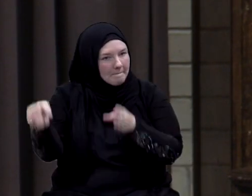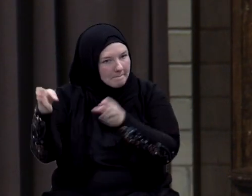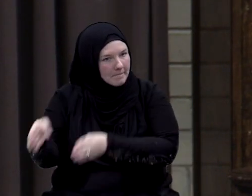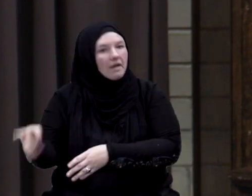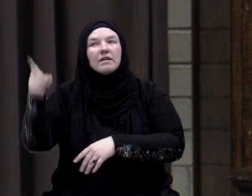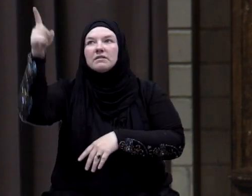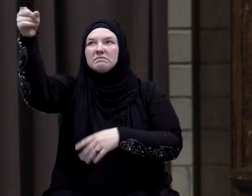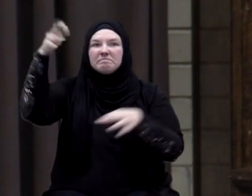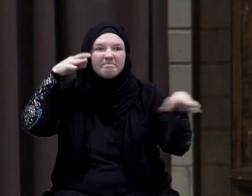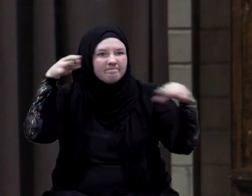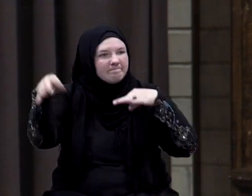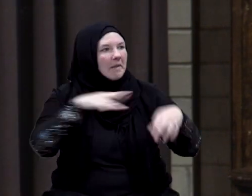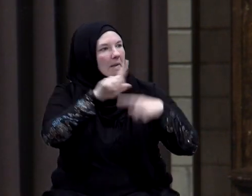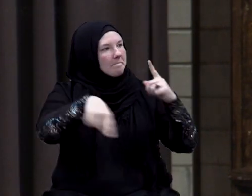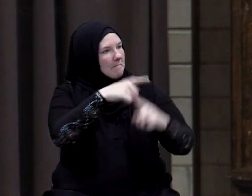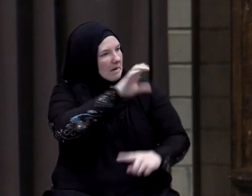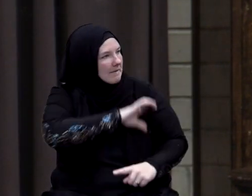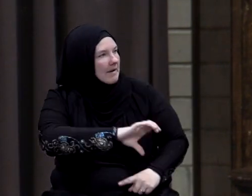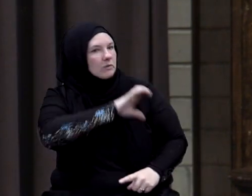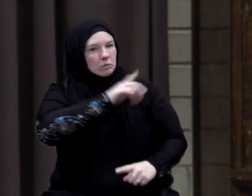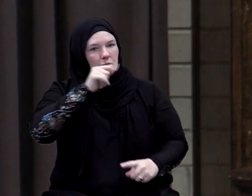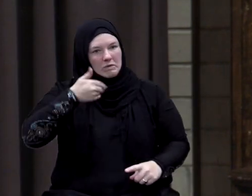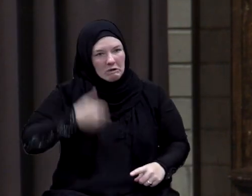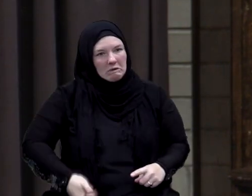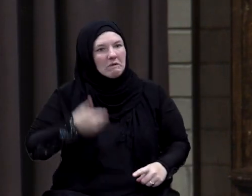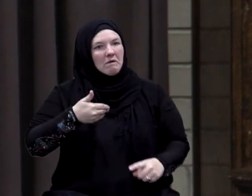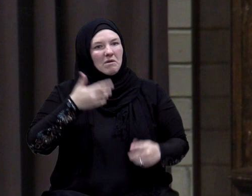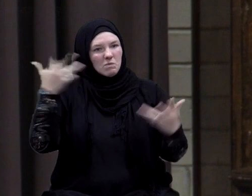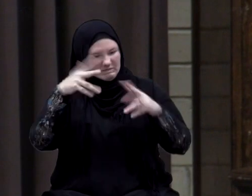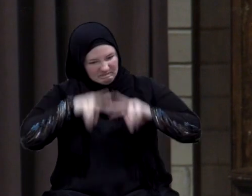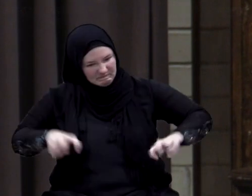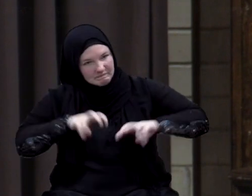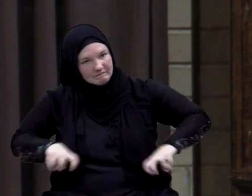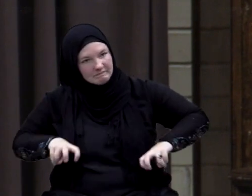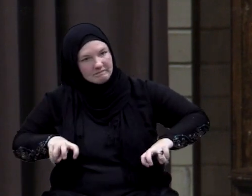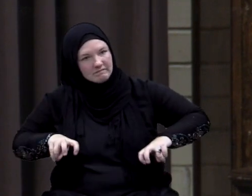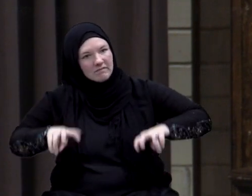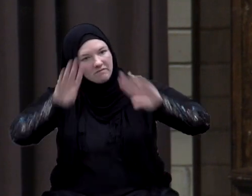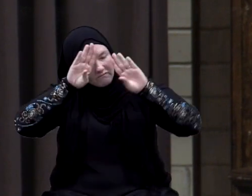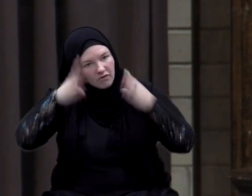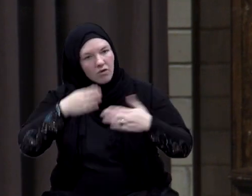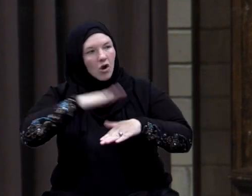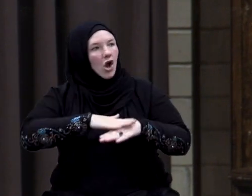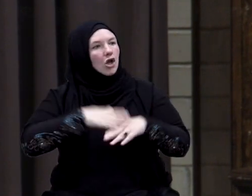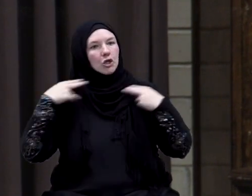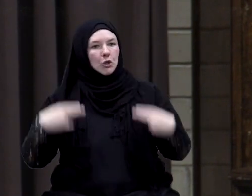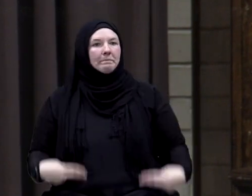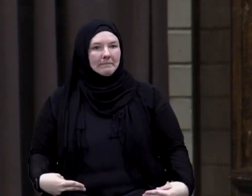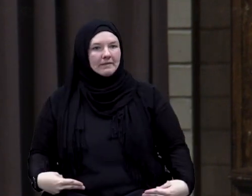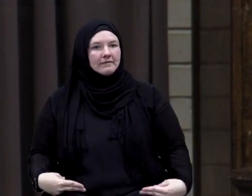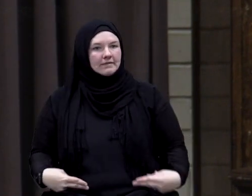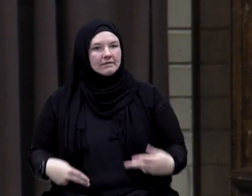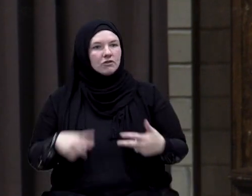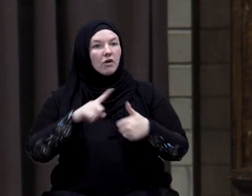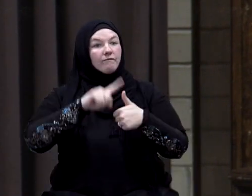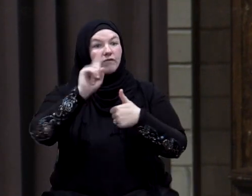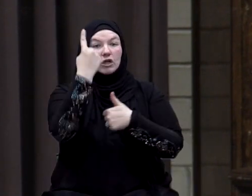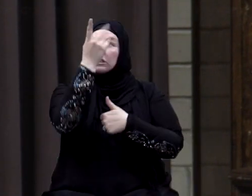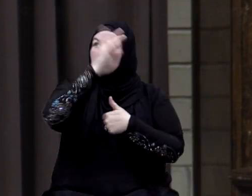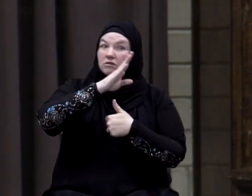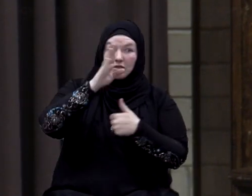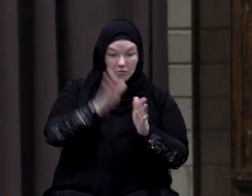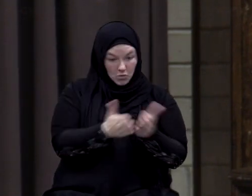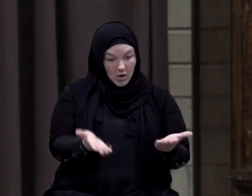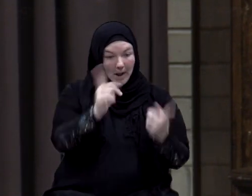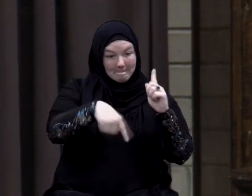creation, and the third is the focus is on humans, us, the people.